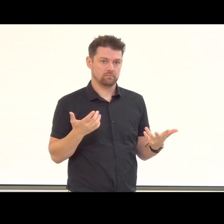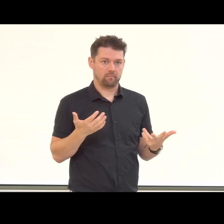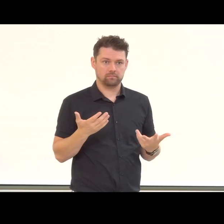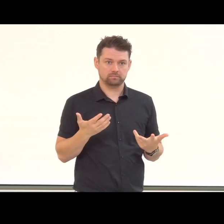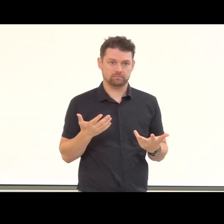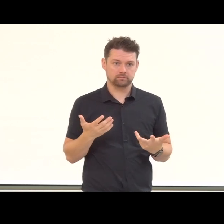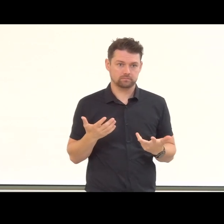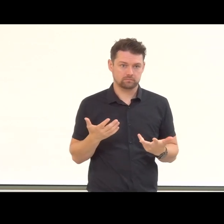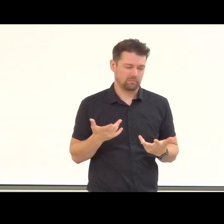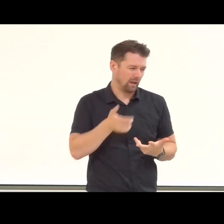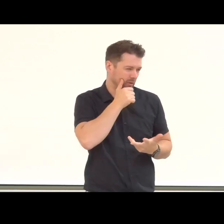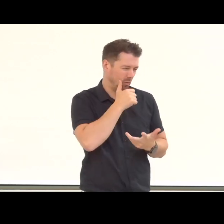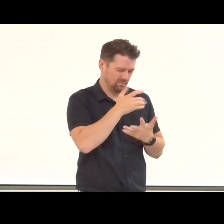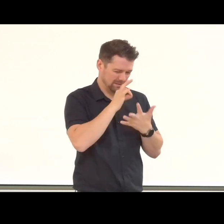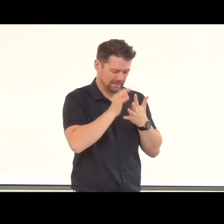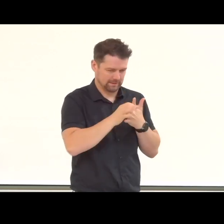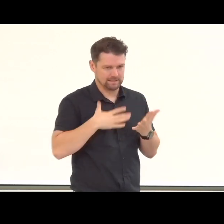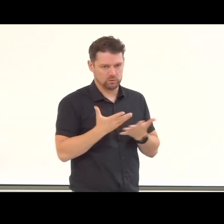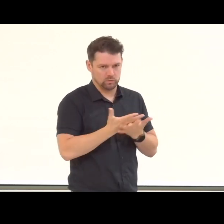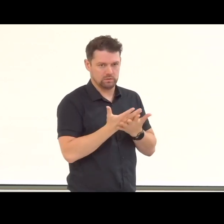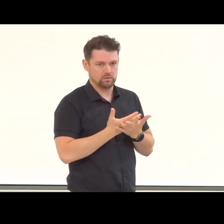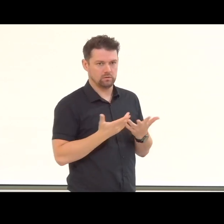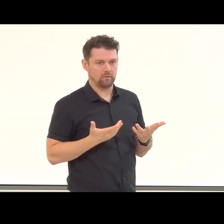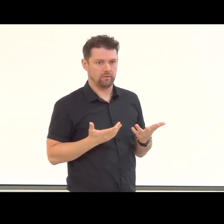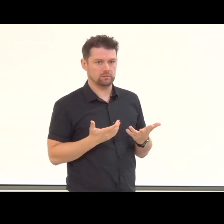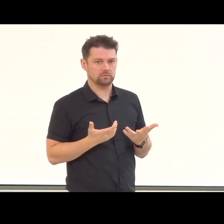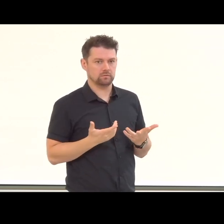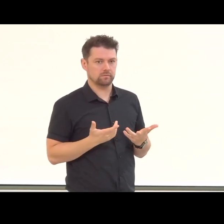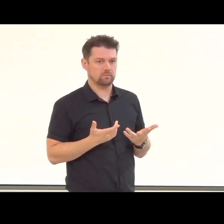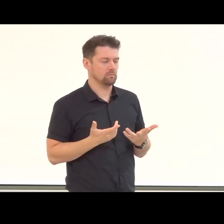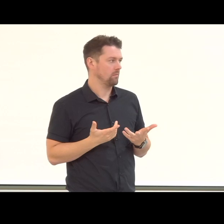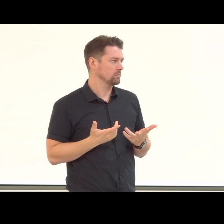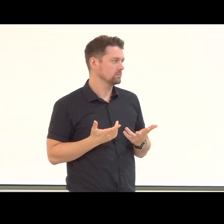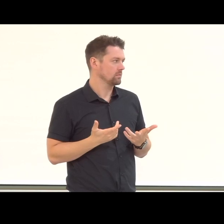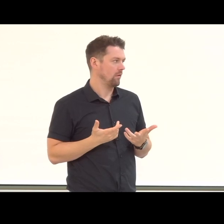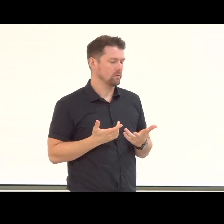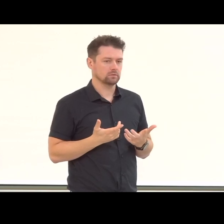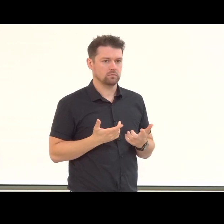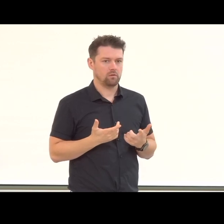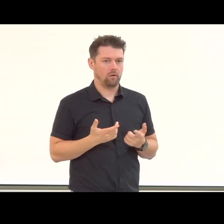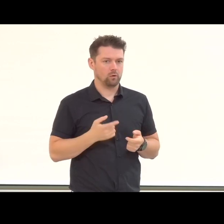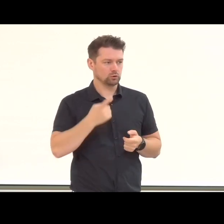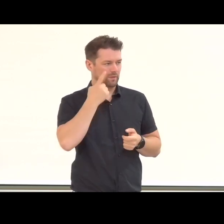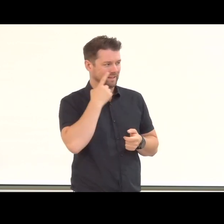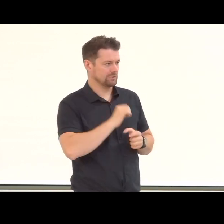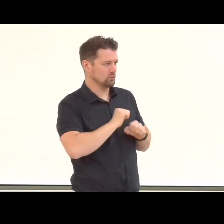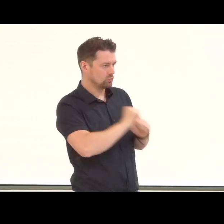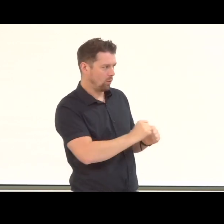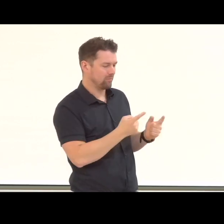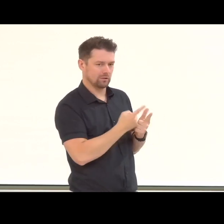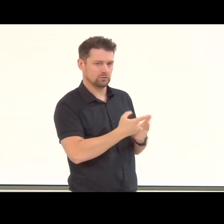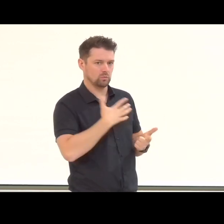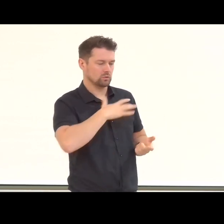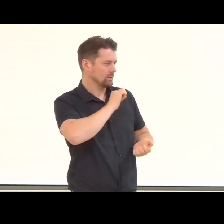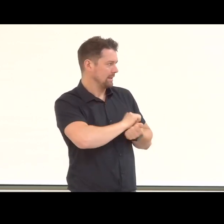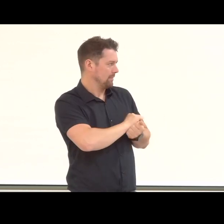that could be discussed? Or would you have this as kind of a core product of the Austrian Space Forum that you want